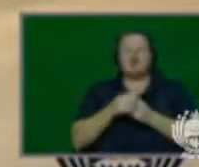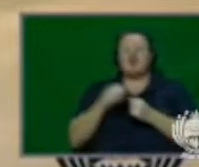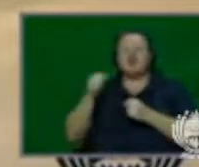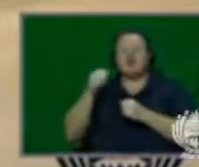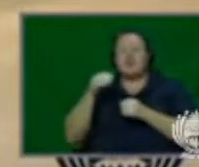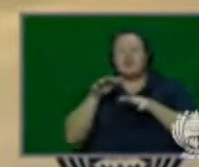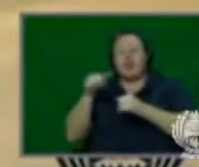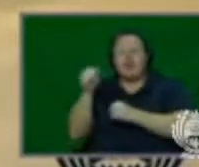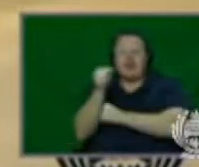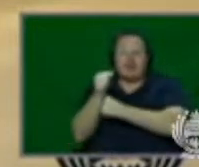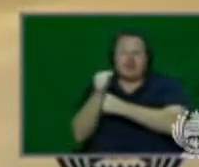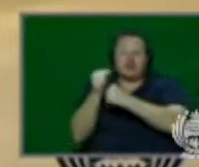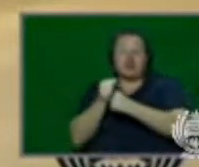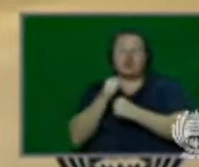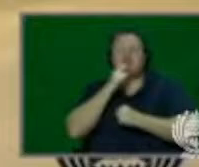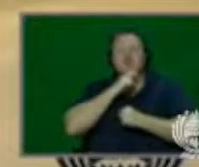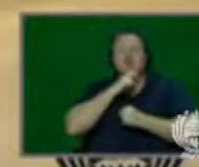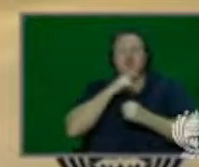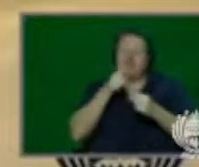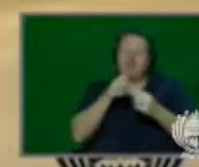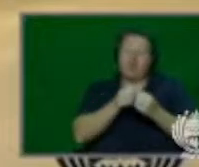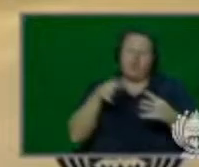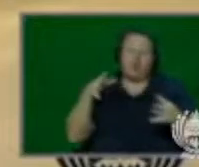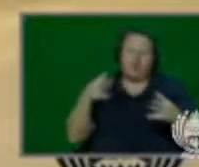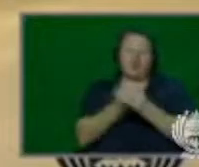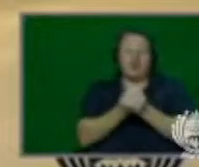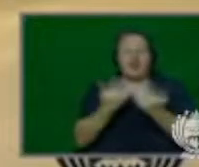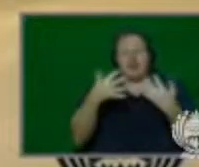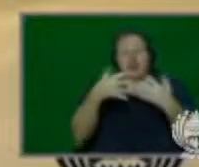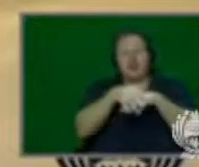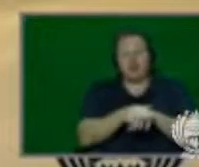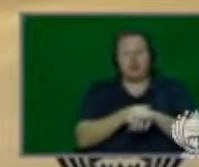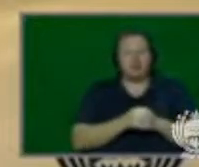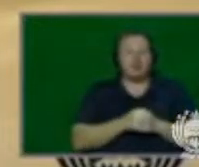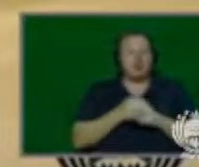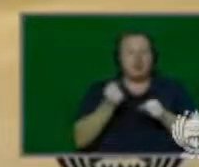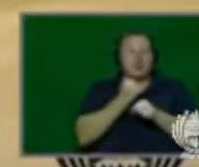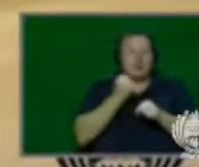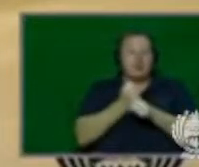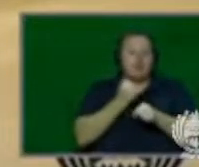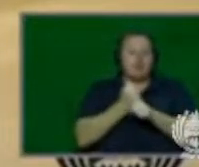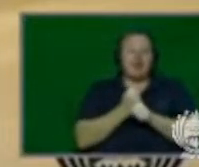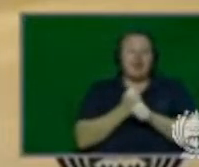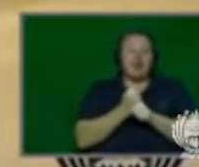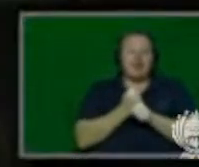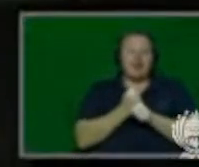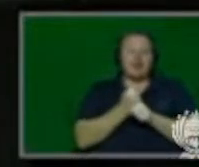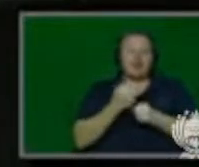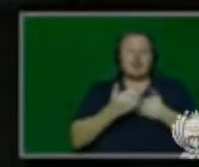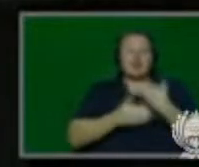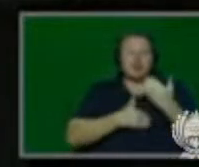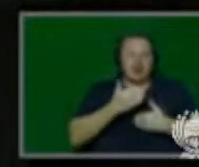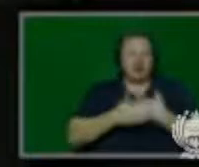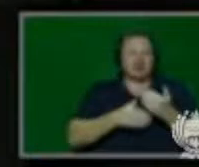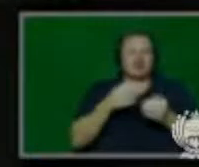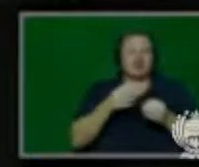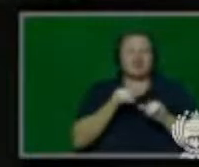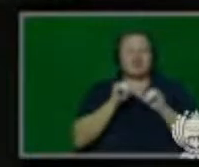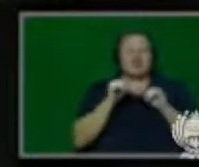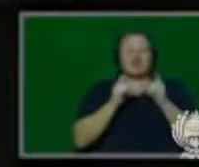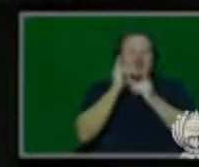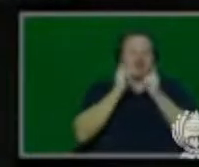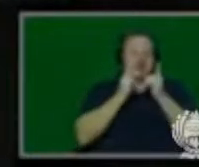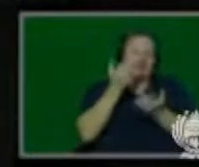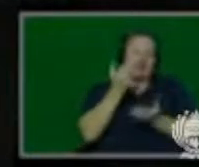a driver of growth and inclusion. And creating sufficient productive and inclusive cities.